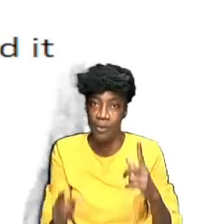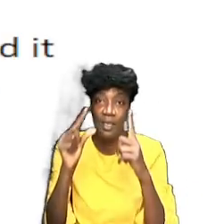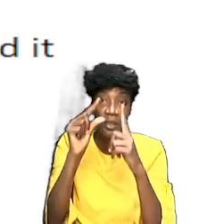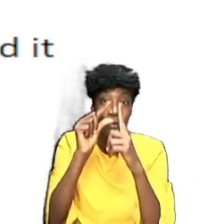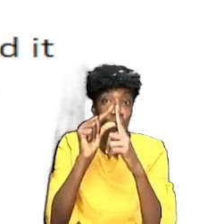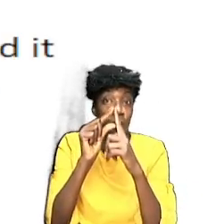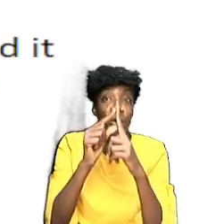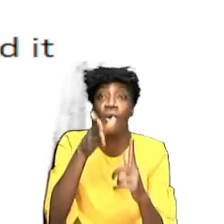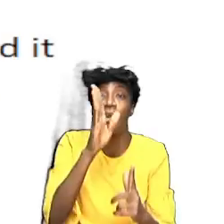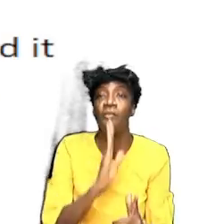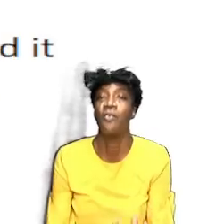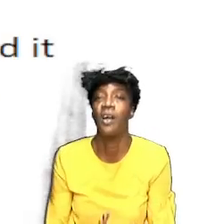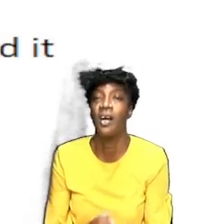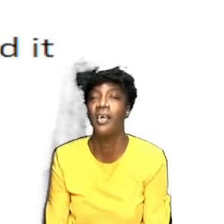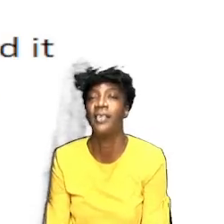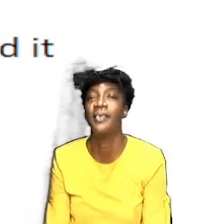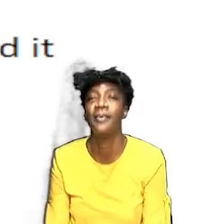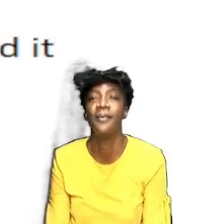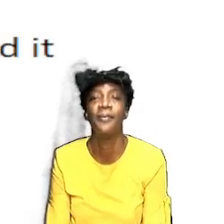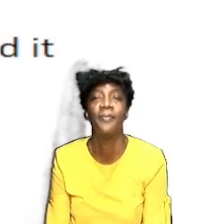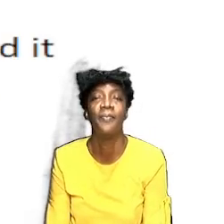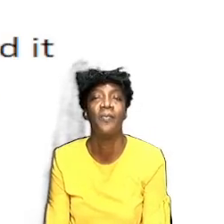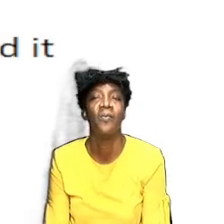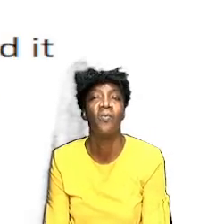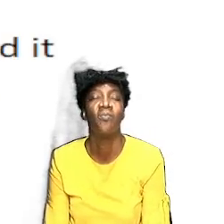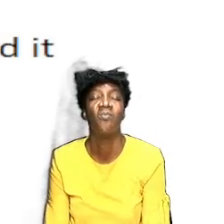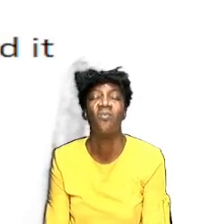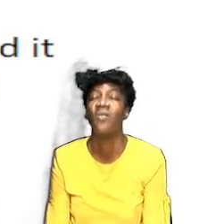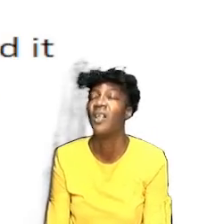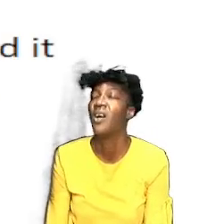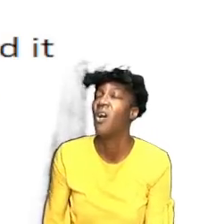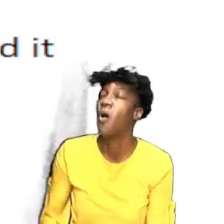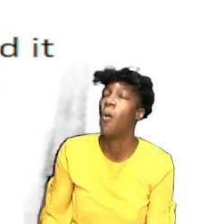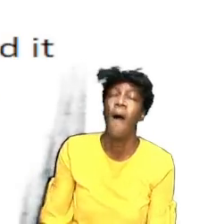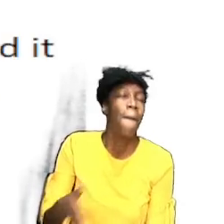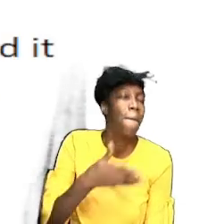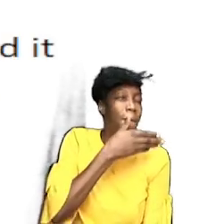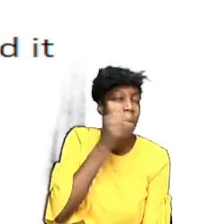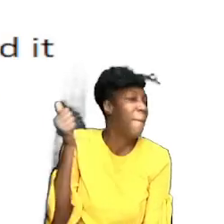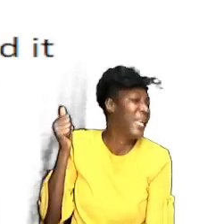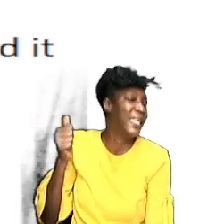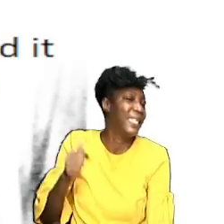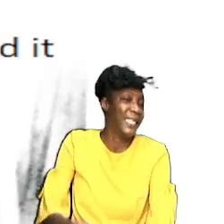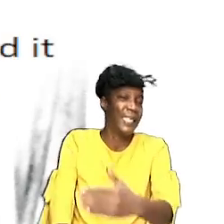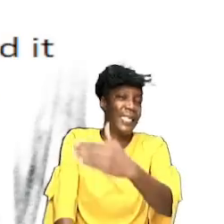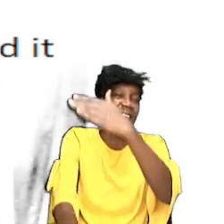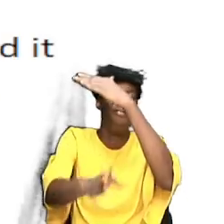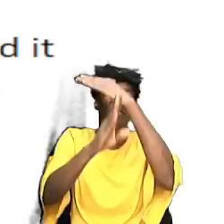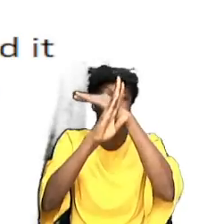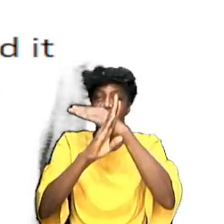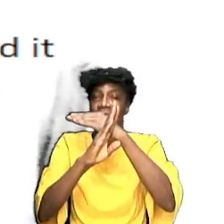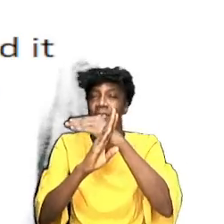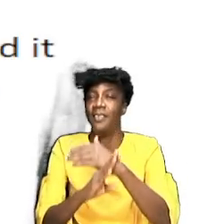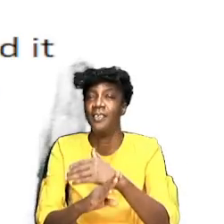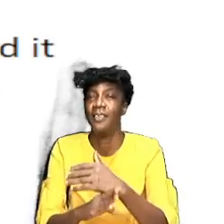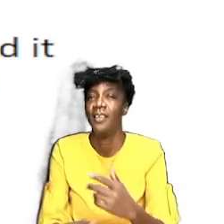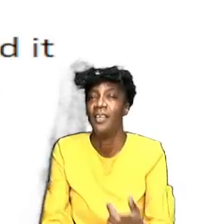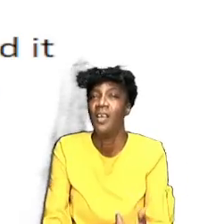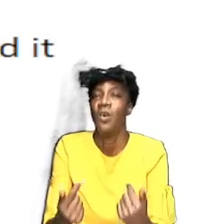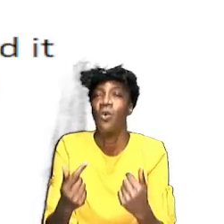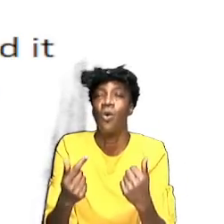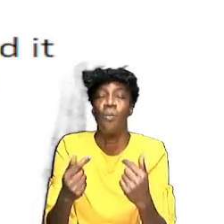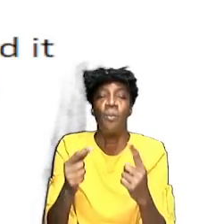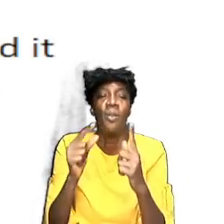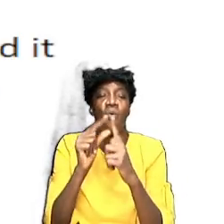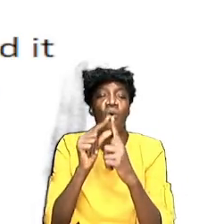God. And the sword of the Spirit, the Bible tells us, is our best defense. And it commit the word to your memory, and you must commit